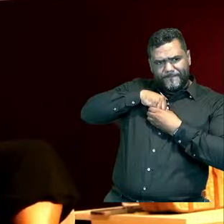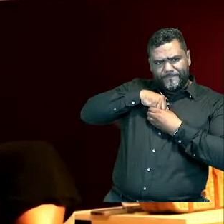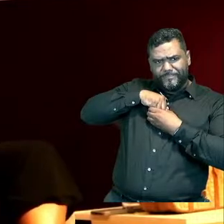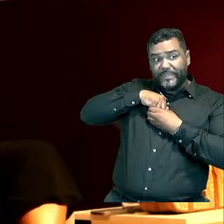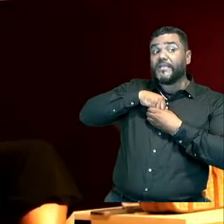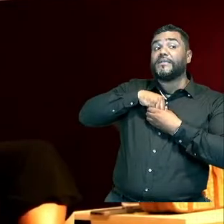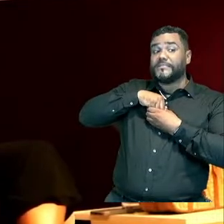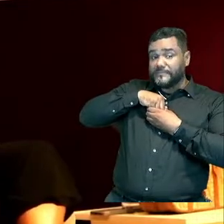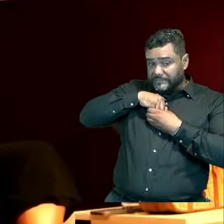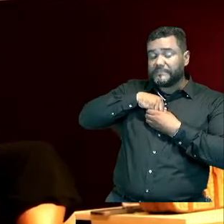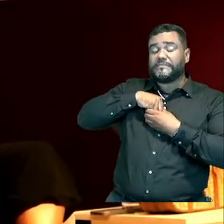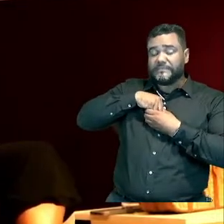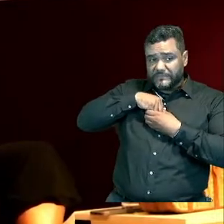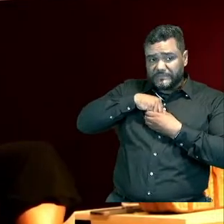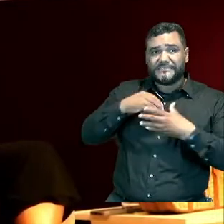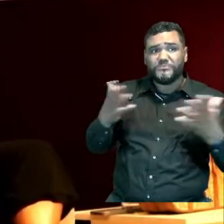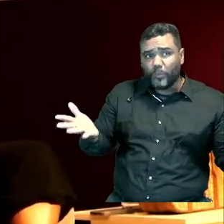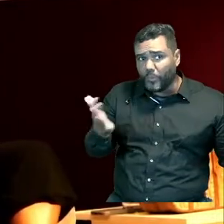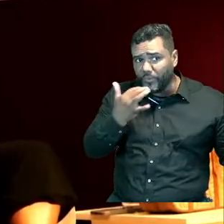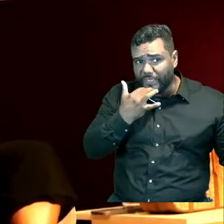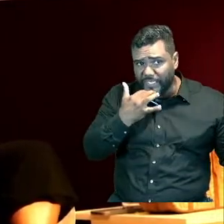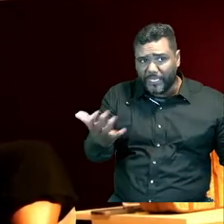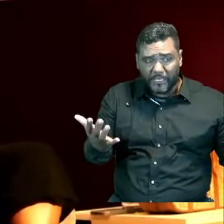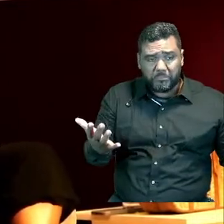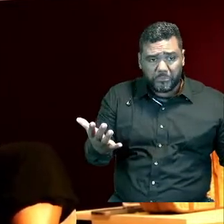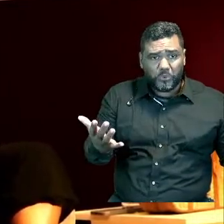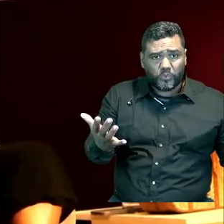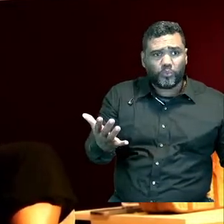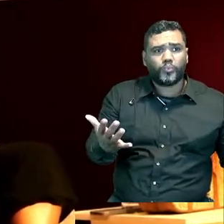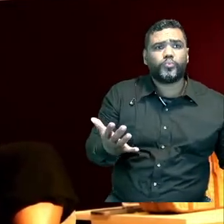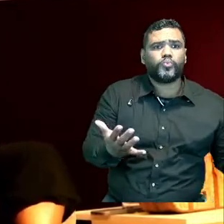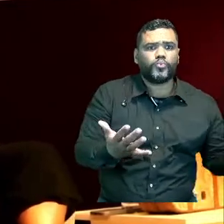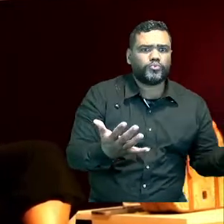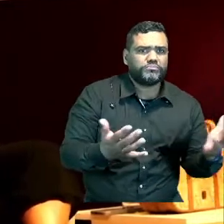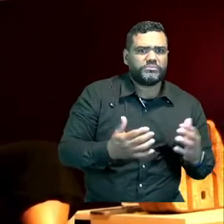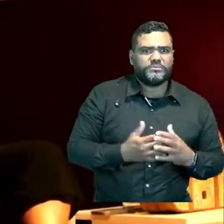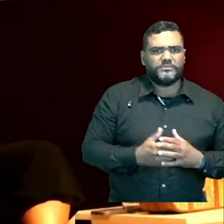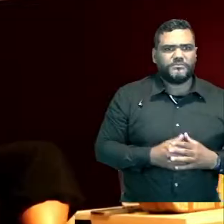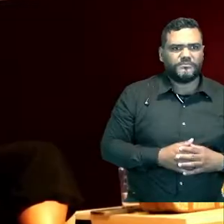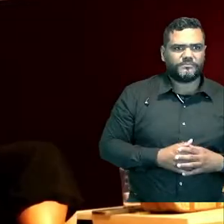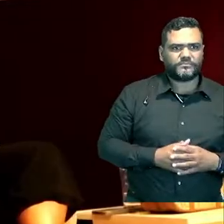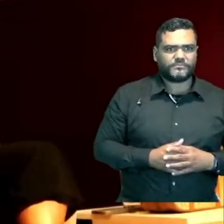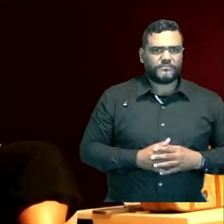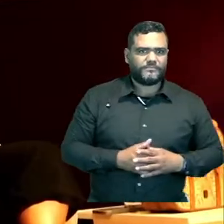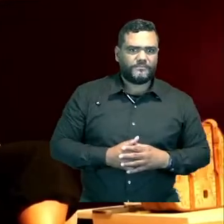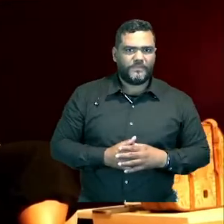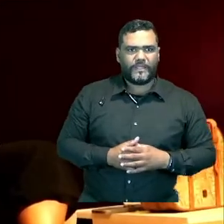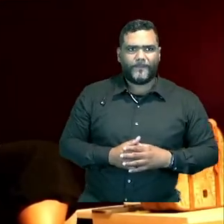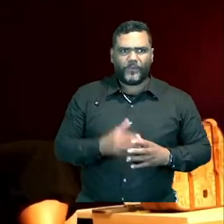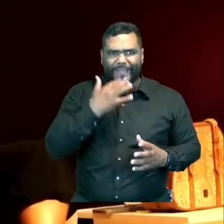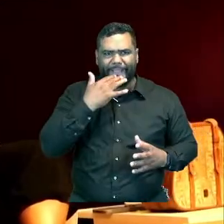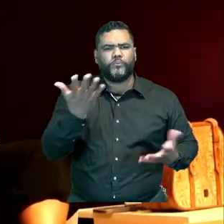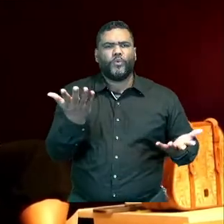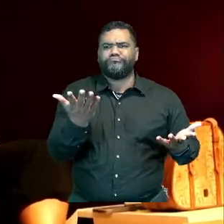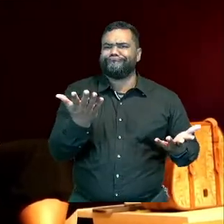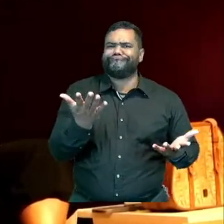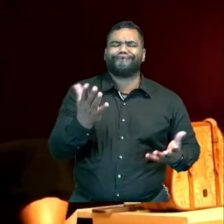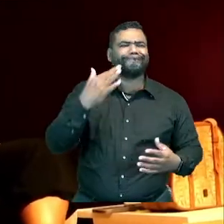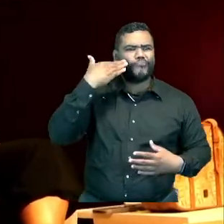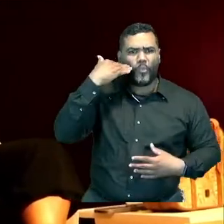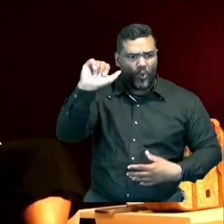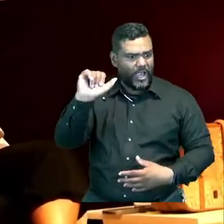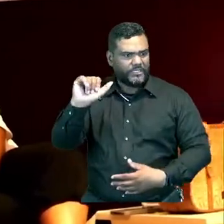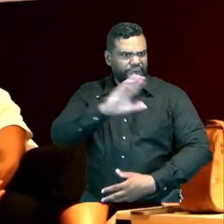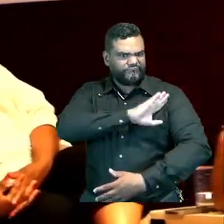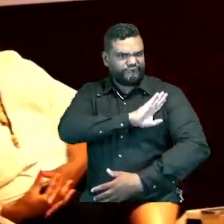There is fear and terror when it comes to feminine power. There is